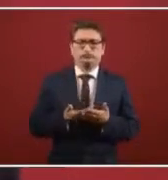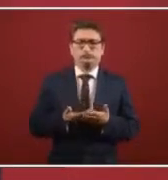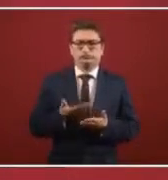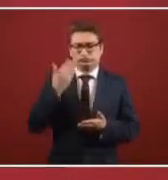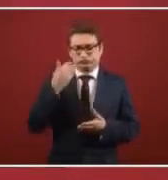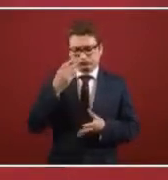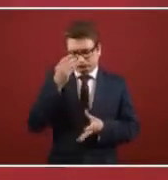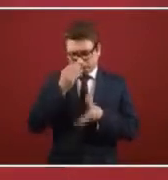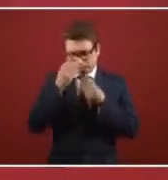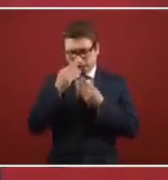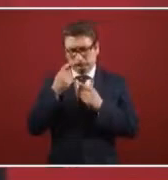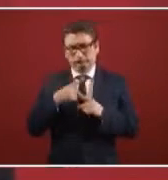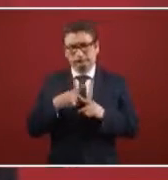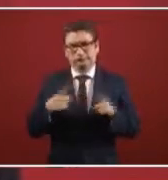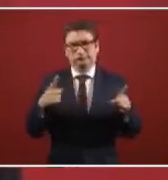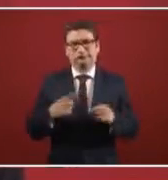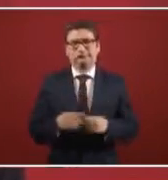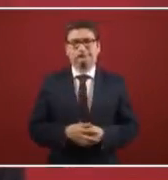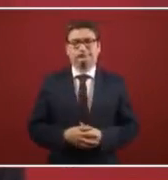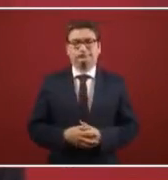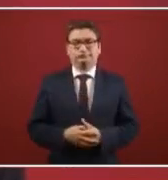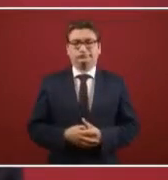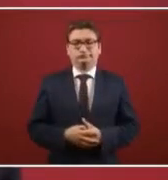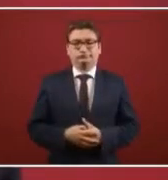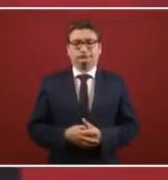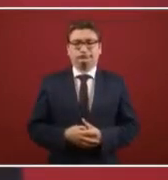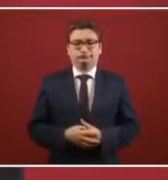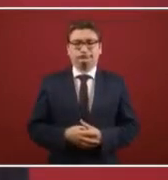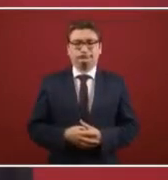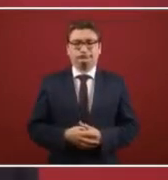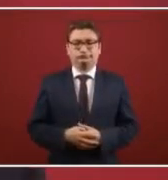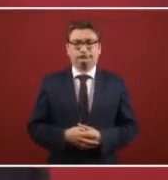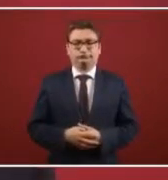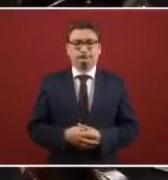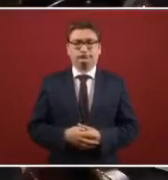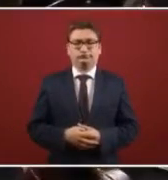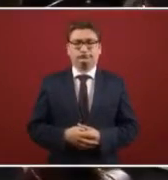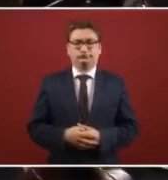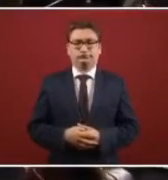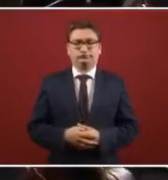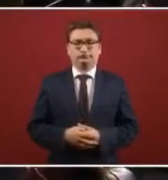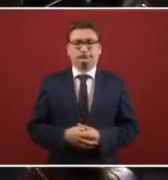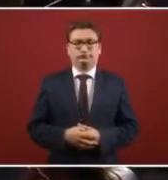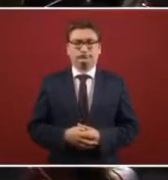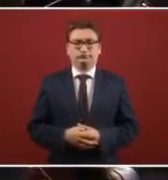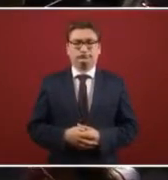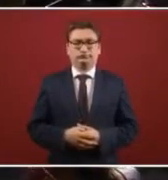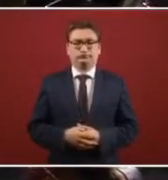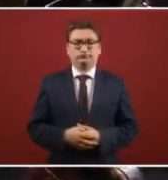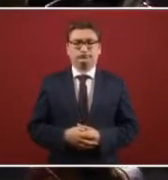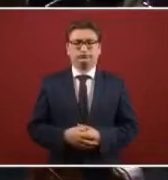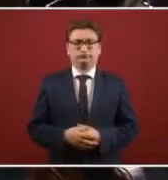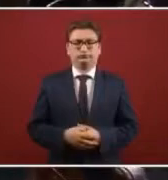form distinta that's different a la que than that ahora